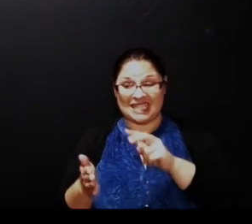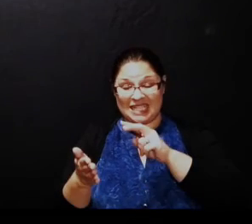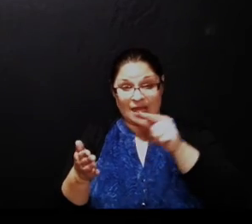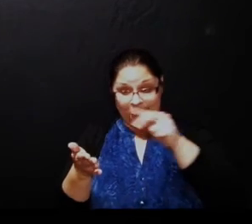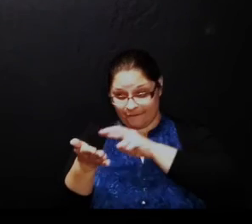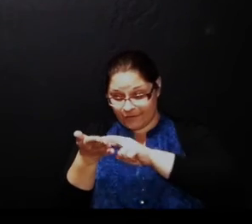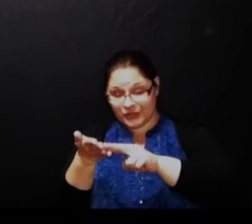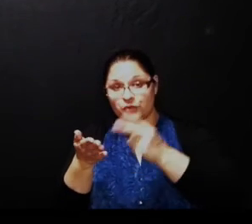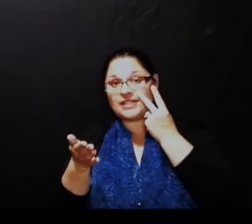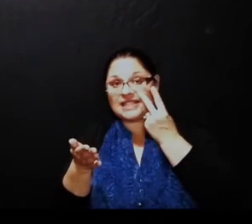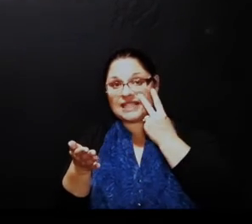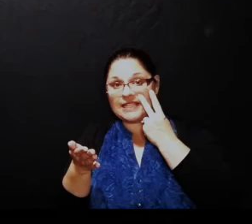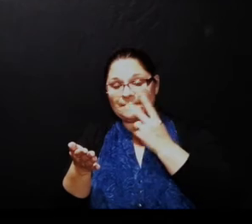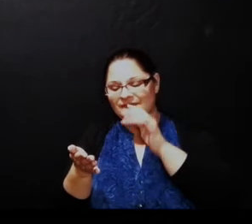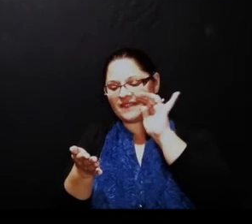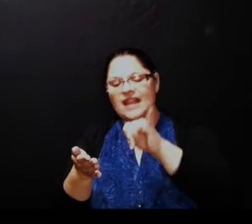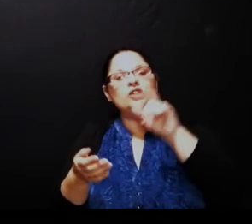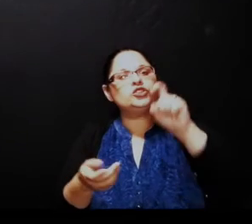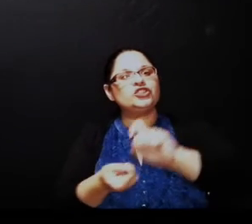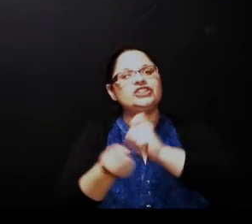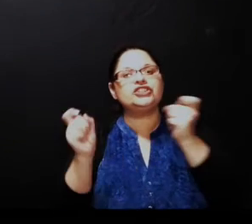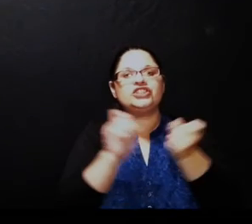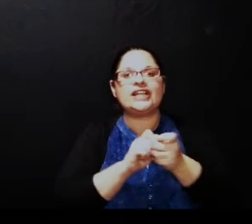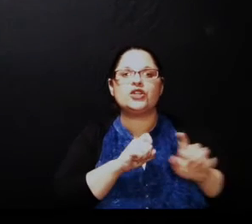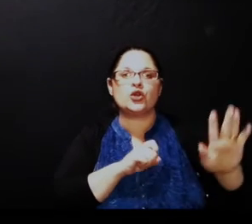entire outlook of life.